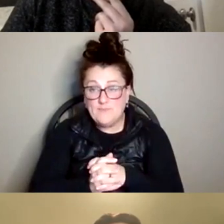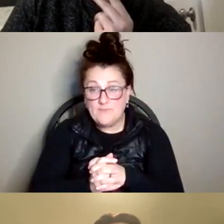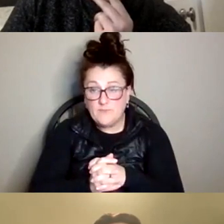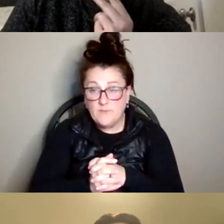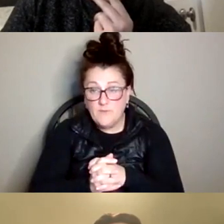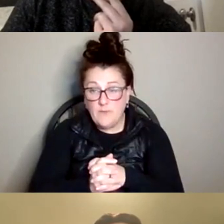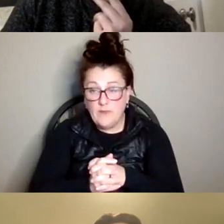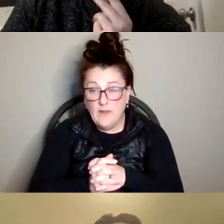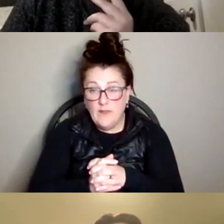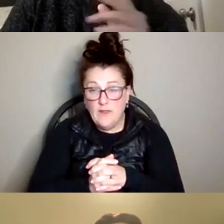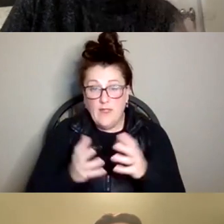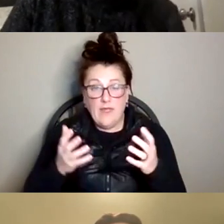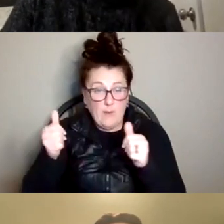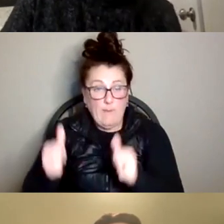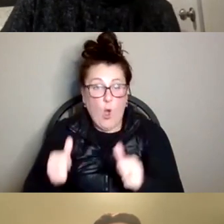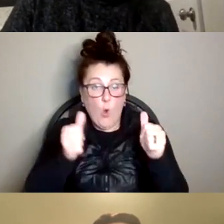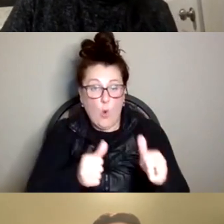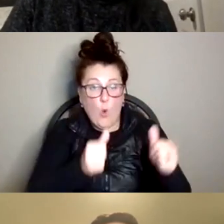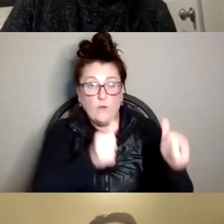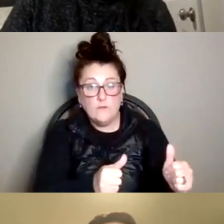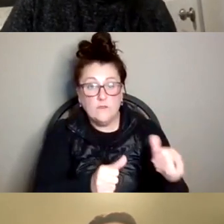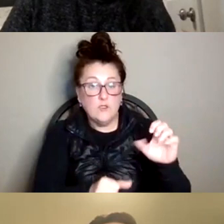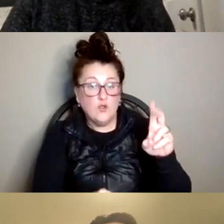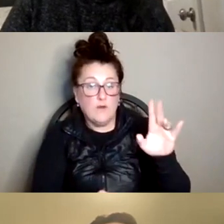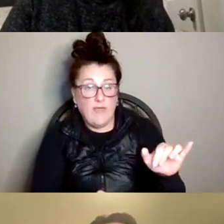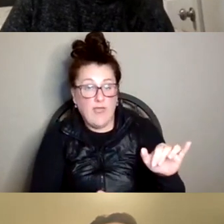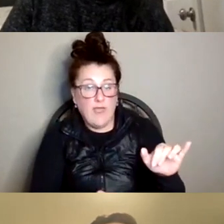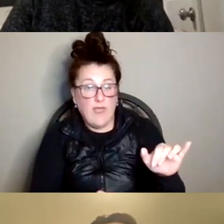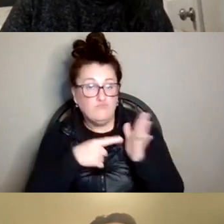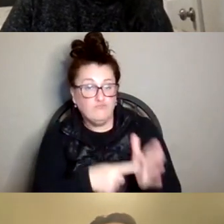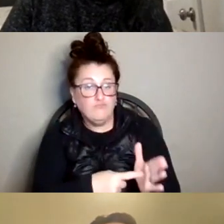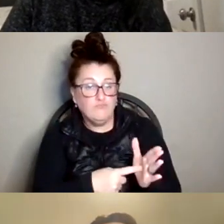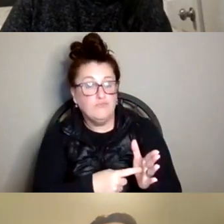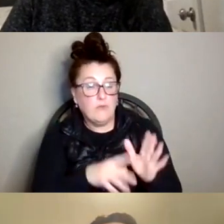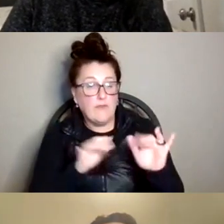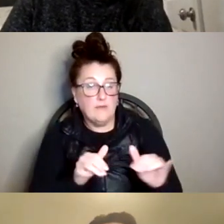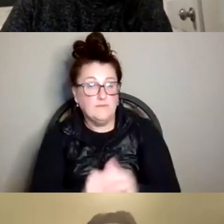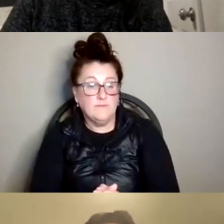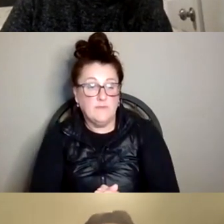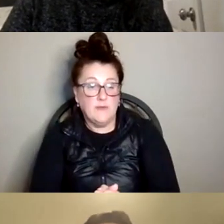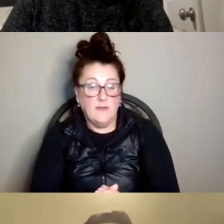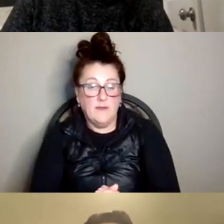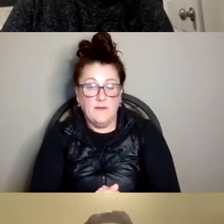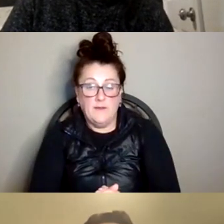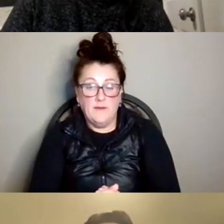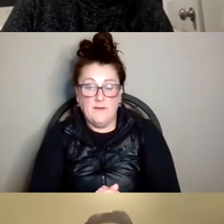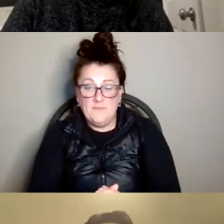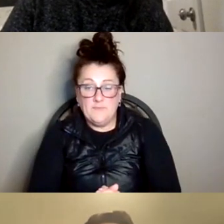And then all the postings that we've promised you on the survey will be coming up on that channel as well.